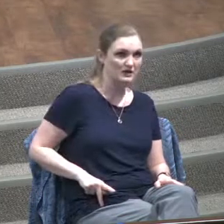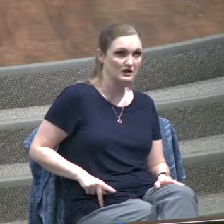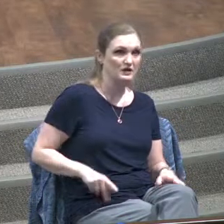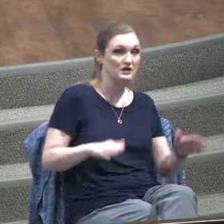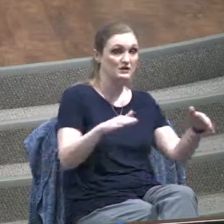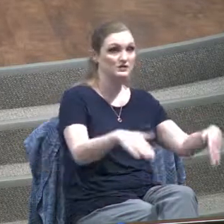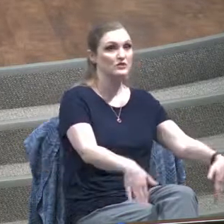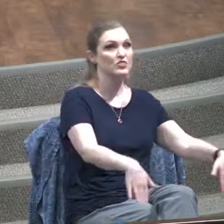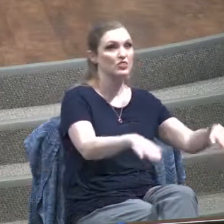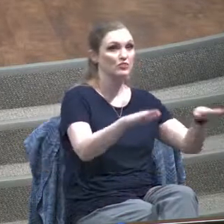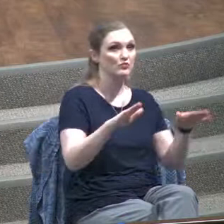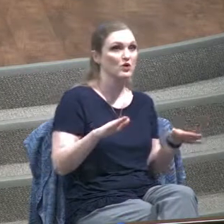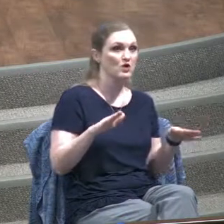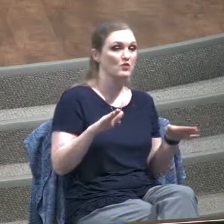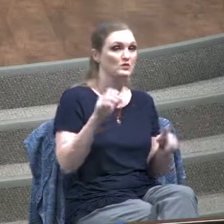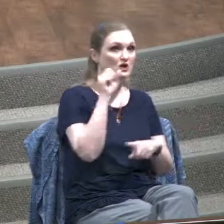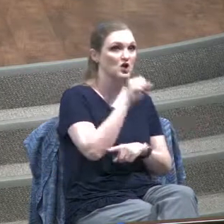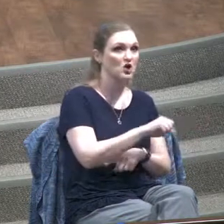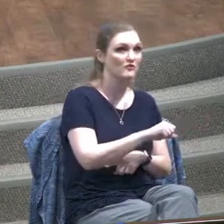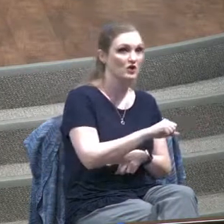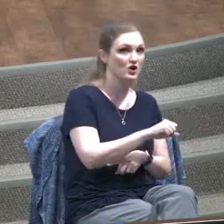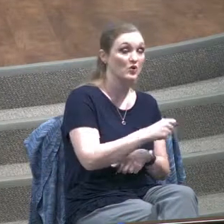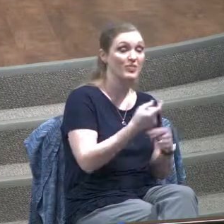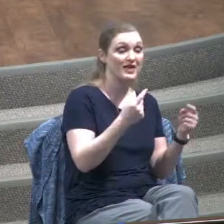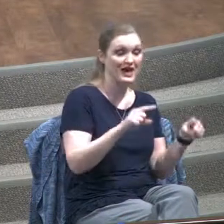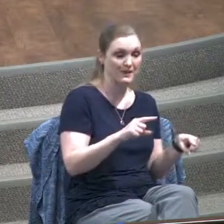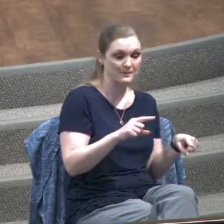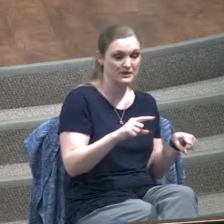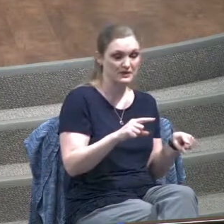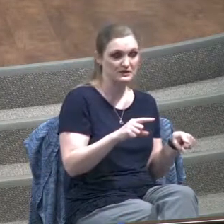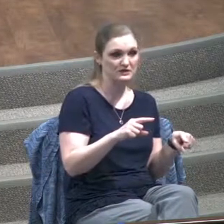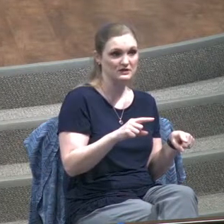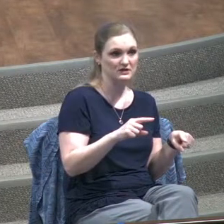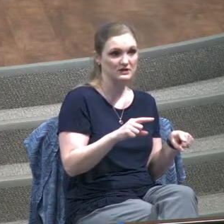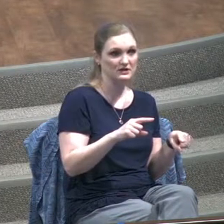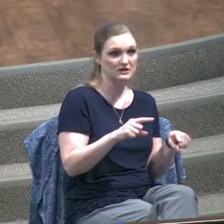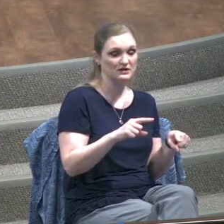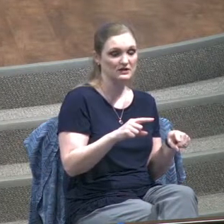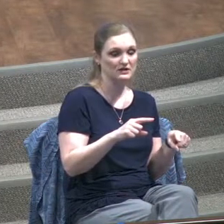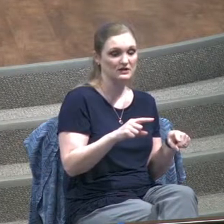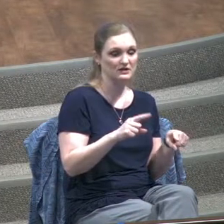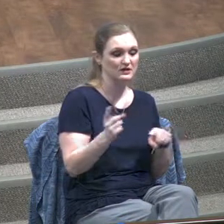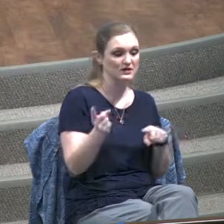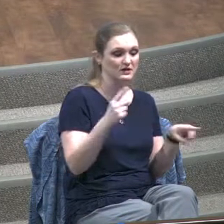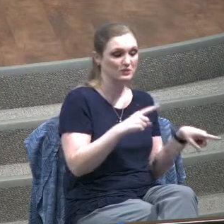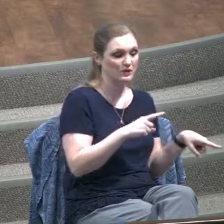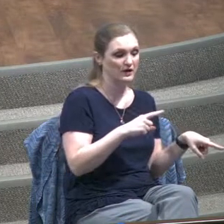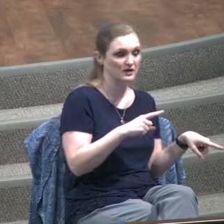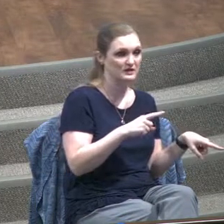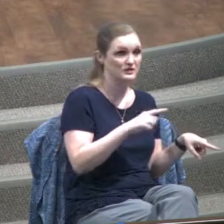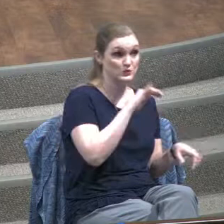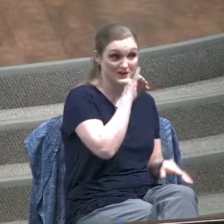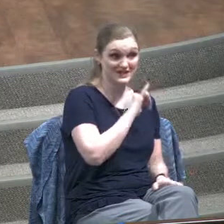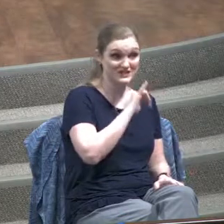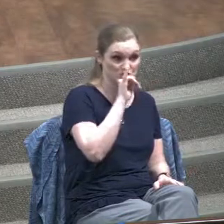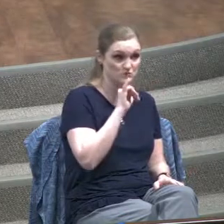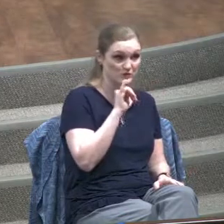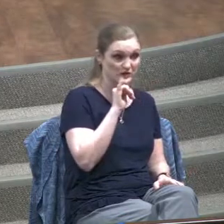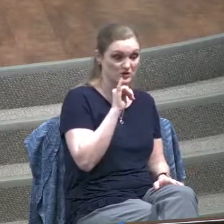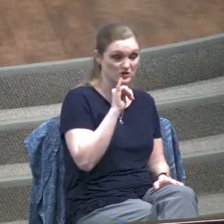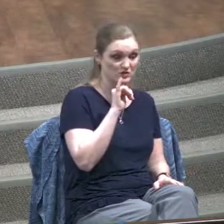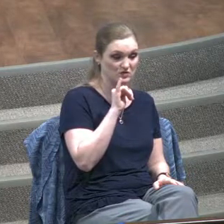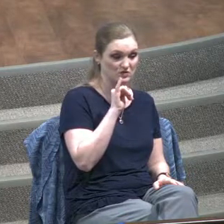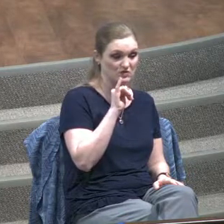throne from his father. And then as soon as he did, he turned around and headed back to Israel and to